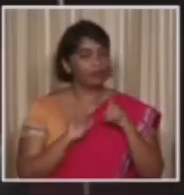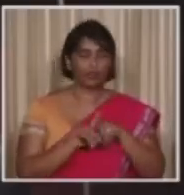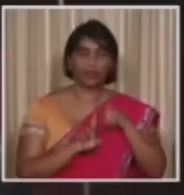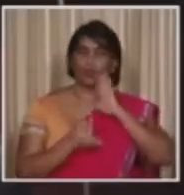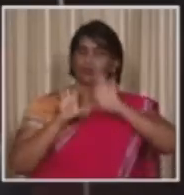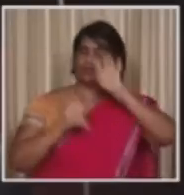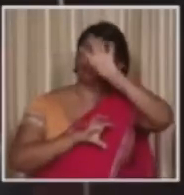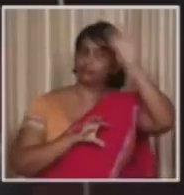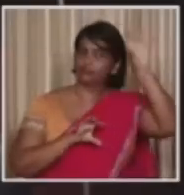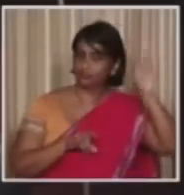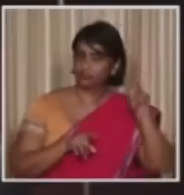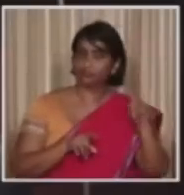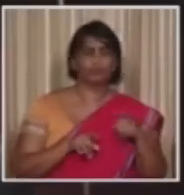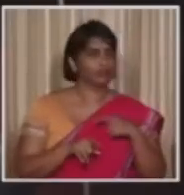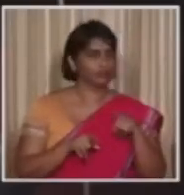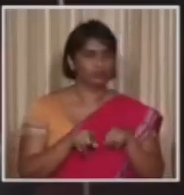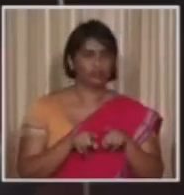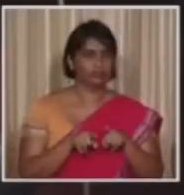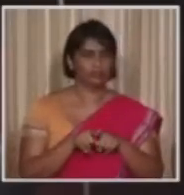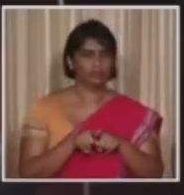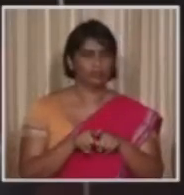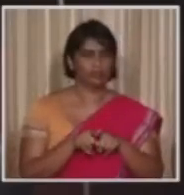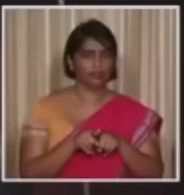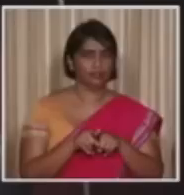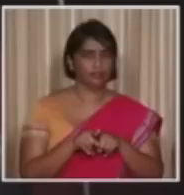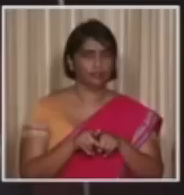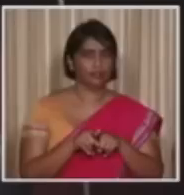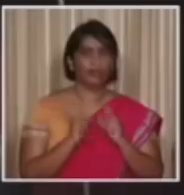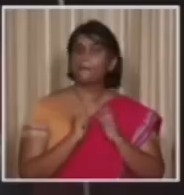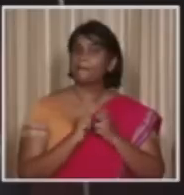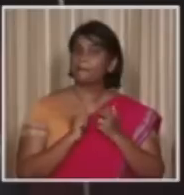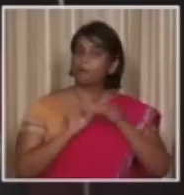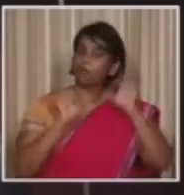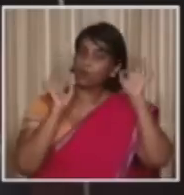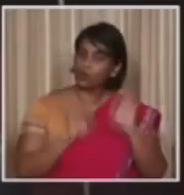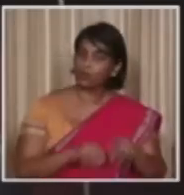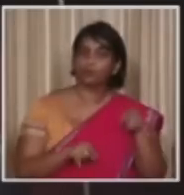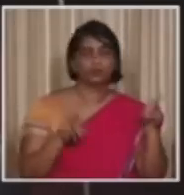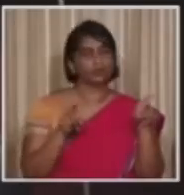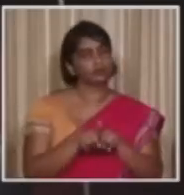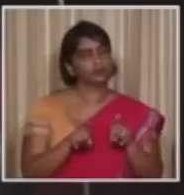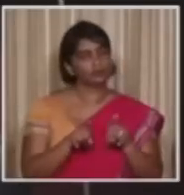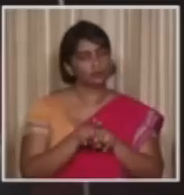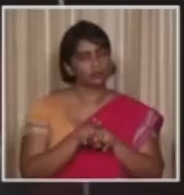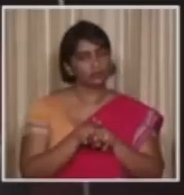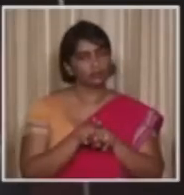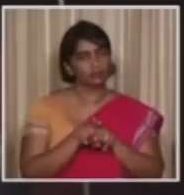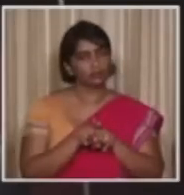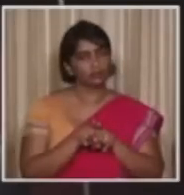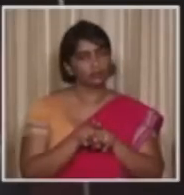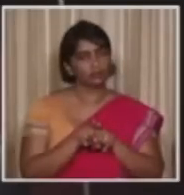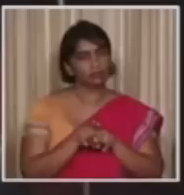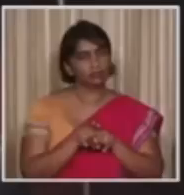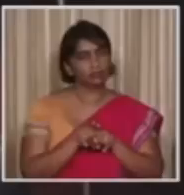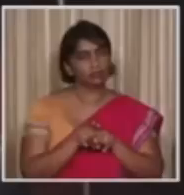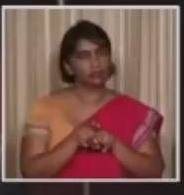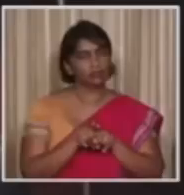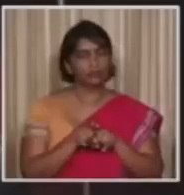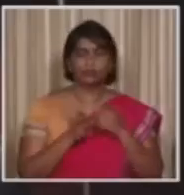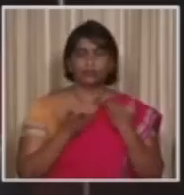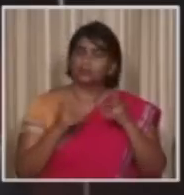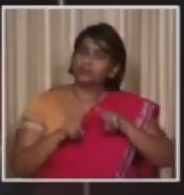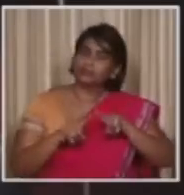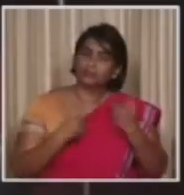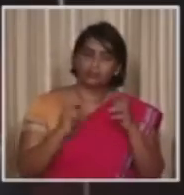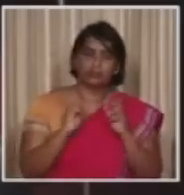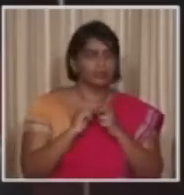not suffer or be threatened with prosecution or administrative, economic or the sanctions for any action taken in accordance